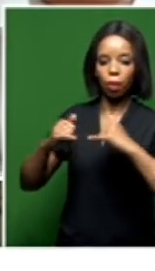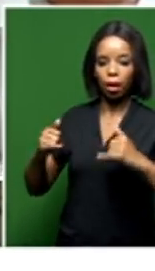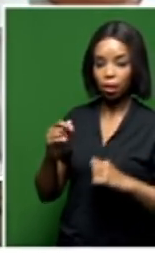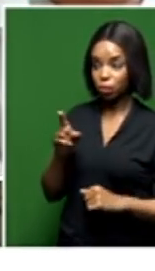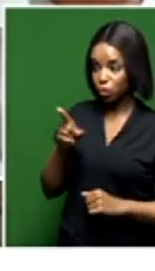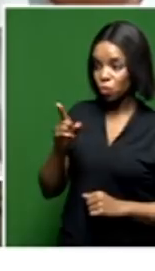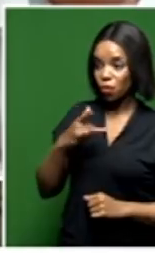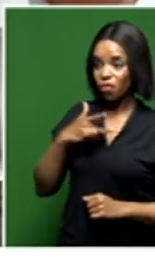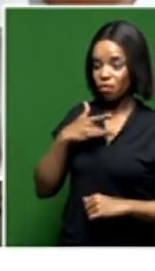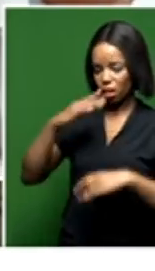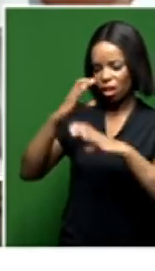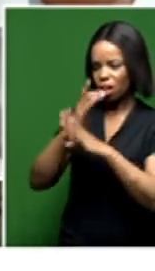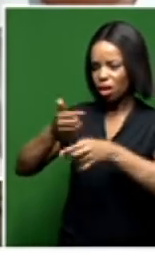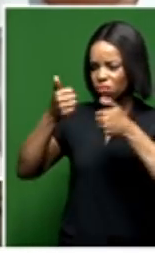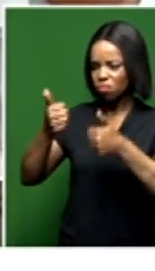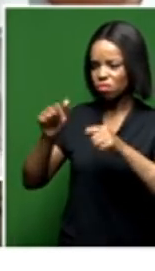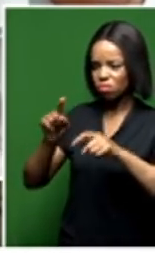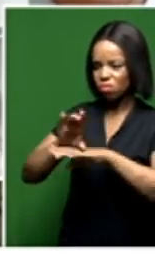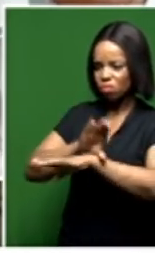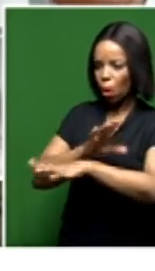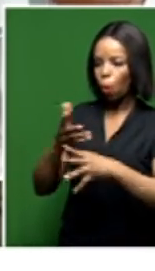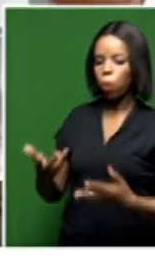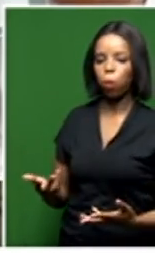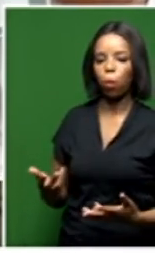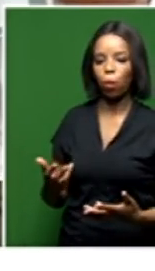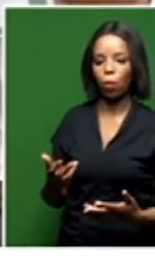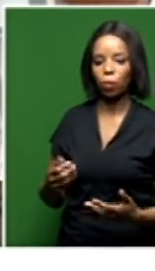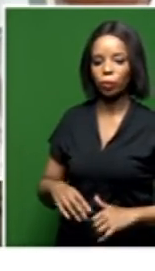you could focus more? Was that a turning point for you?